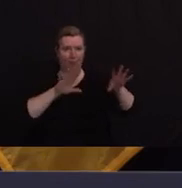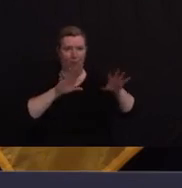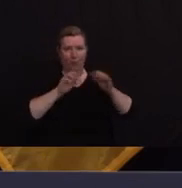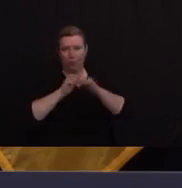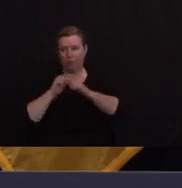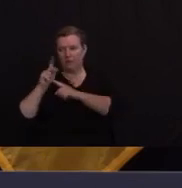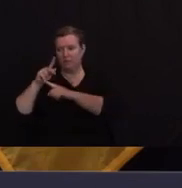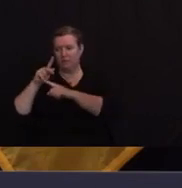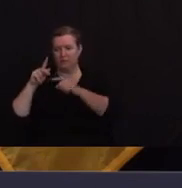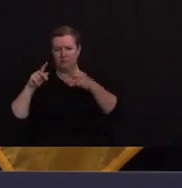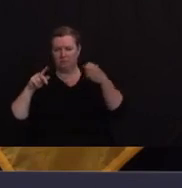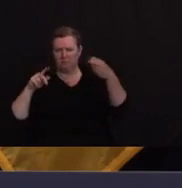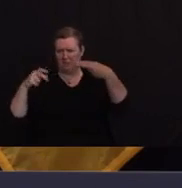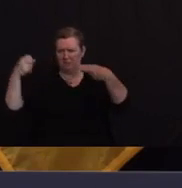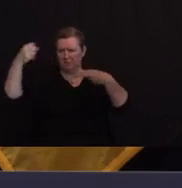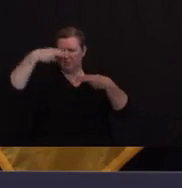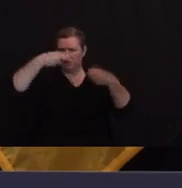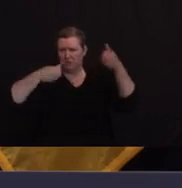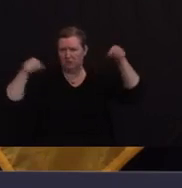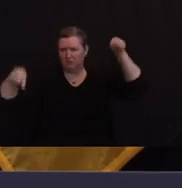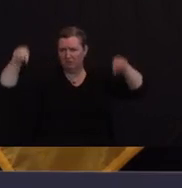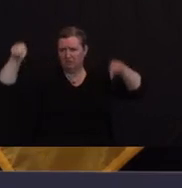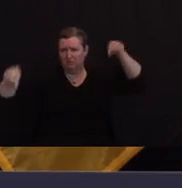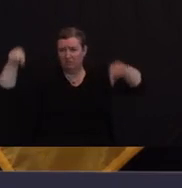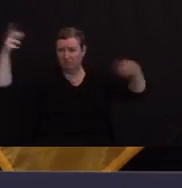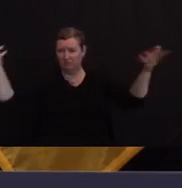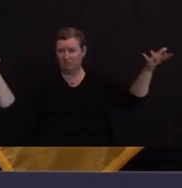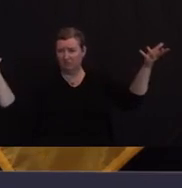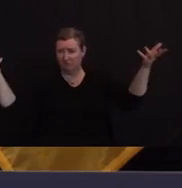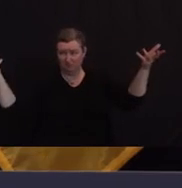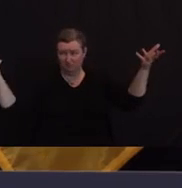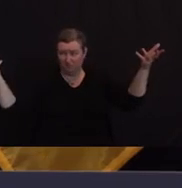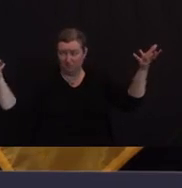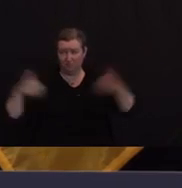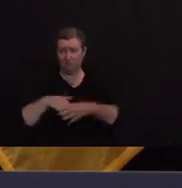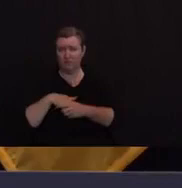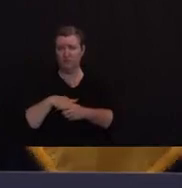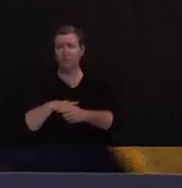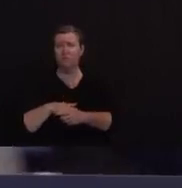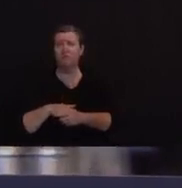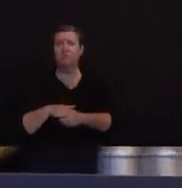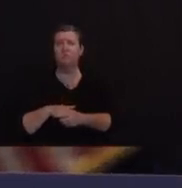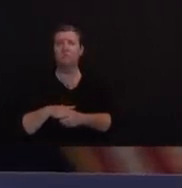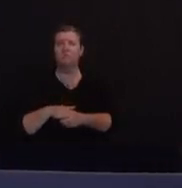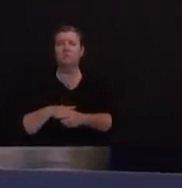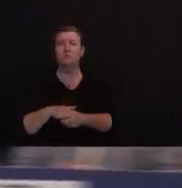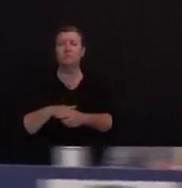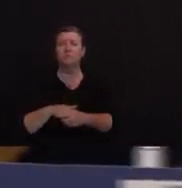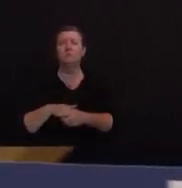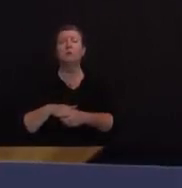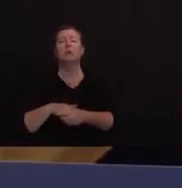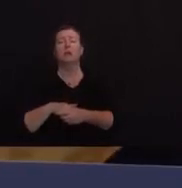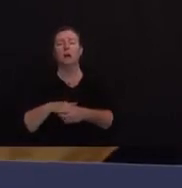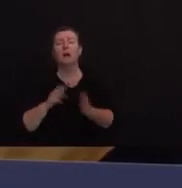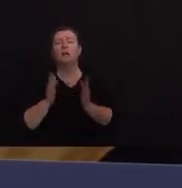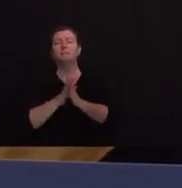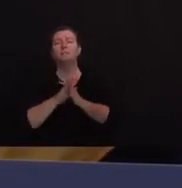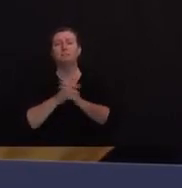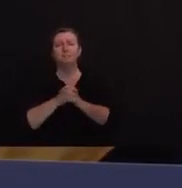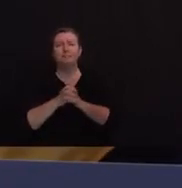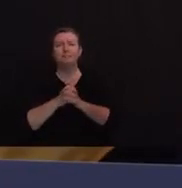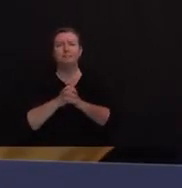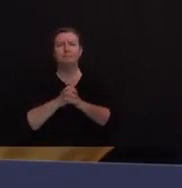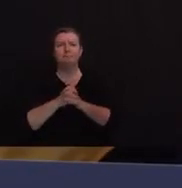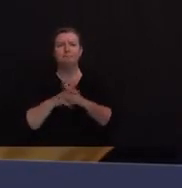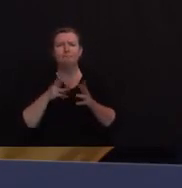for either educators and staff on the one hand or state workers on the other hand? Ed, take it away. So that's a good, simple, direct,